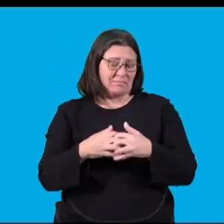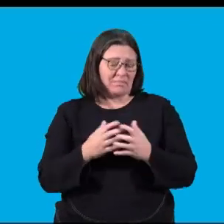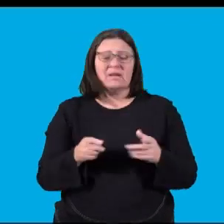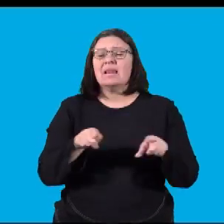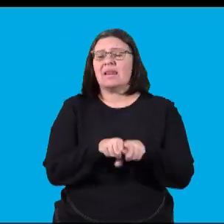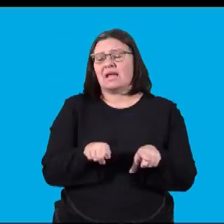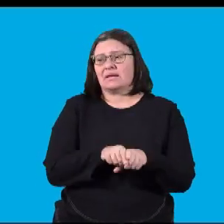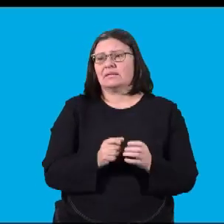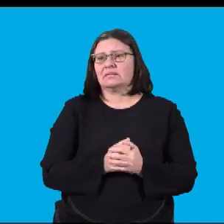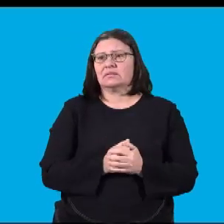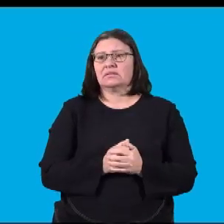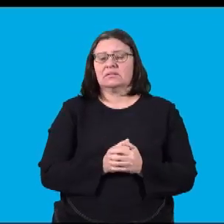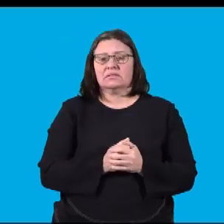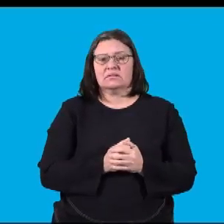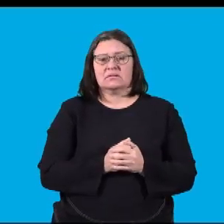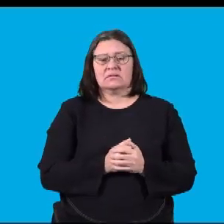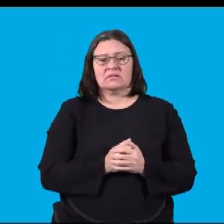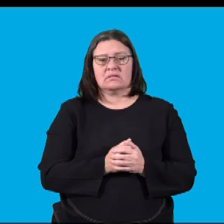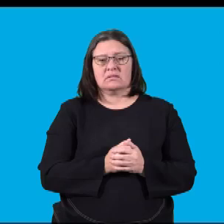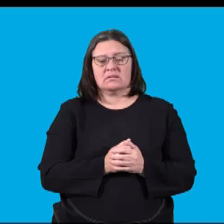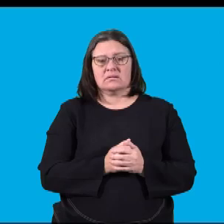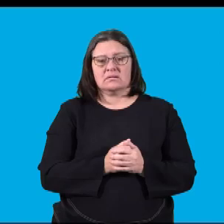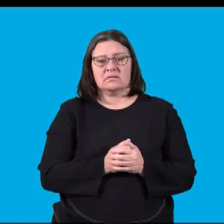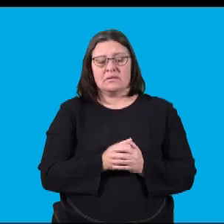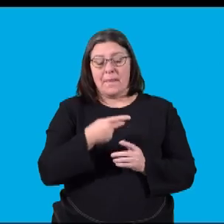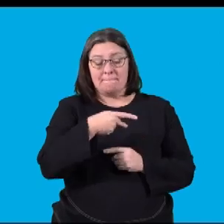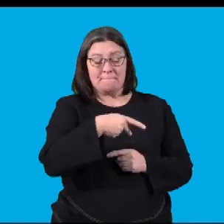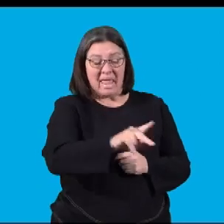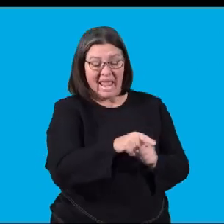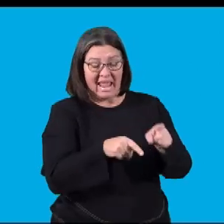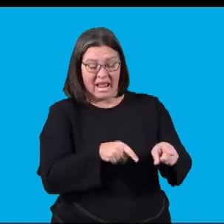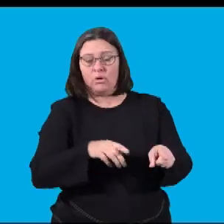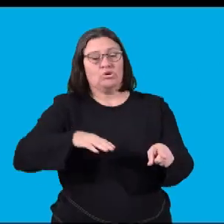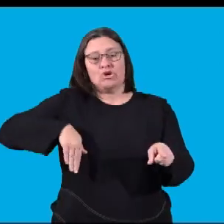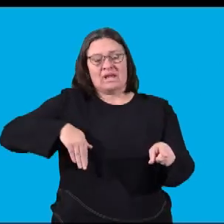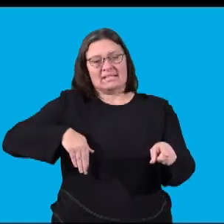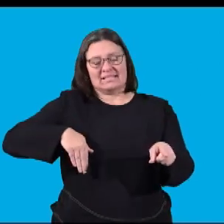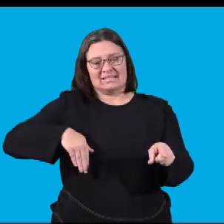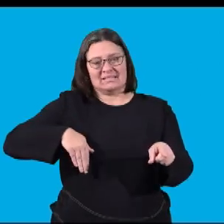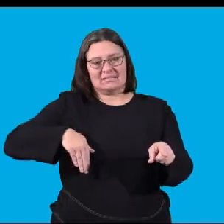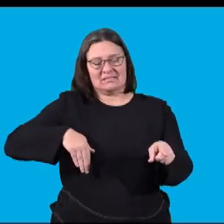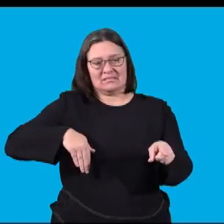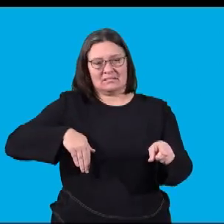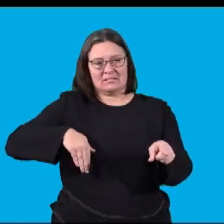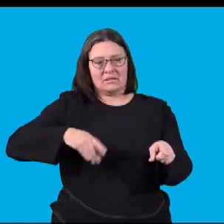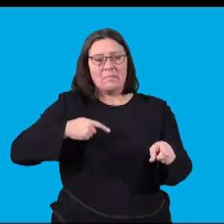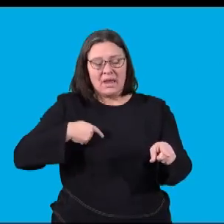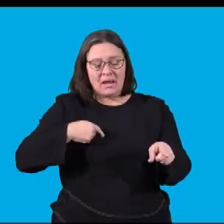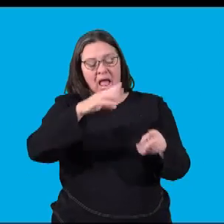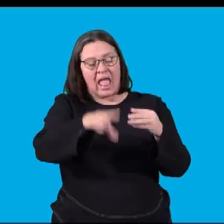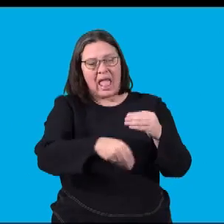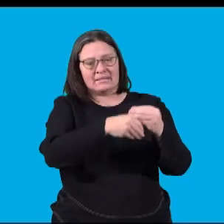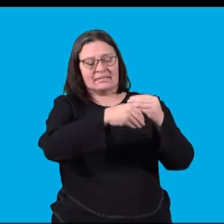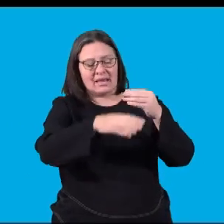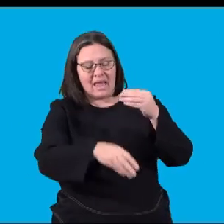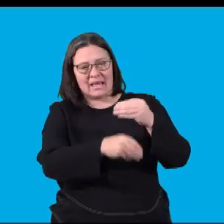expenses, such as when an expense has not been paid. When an expense is unpaid, that means